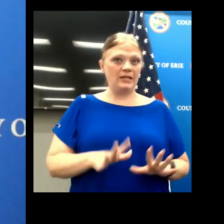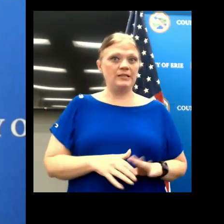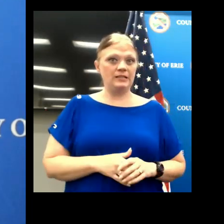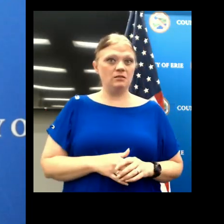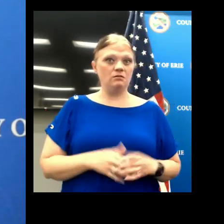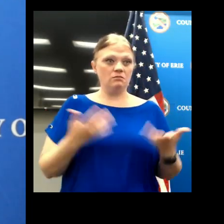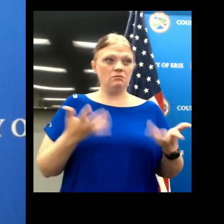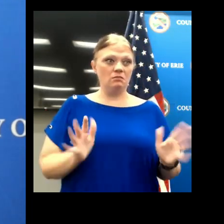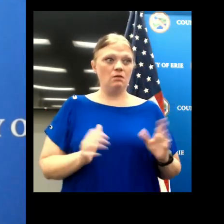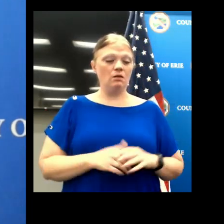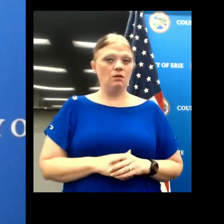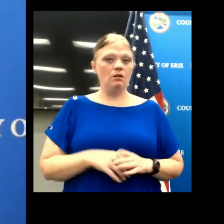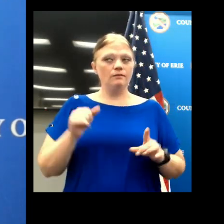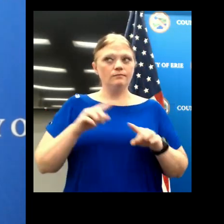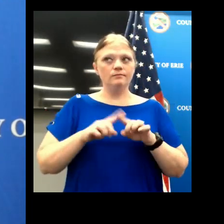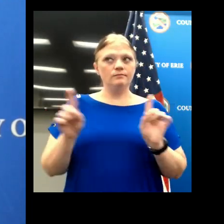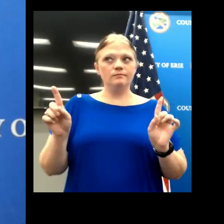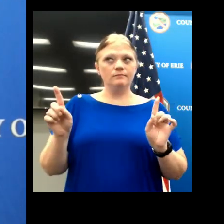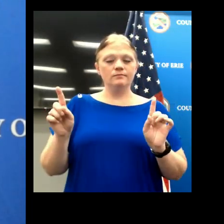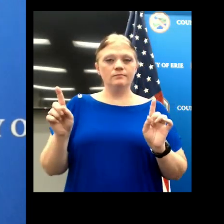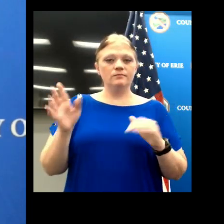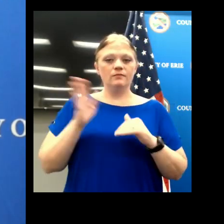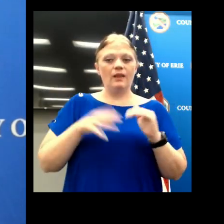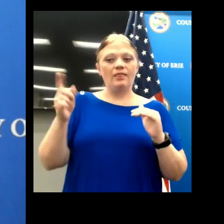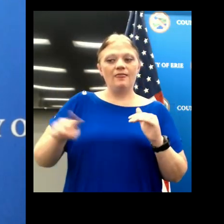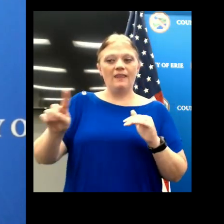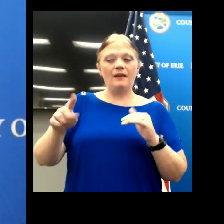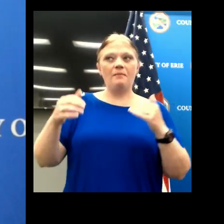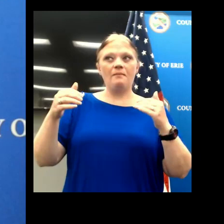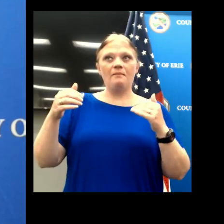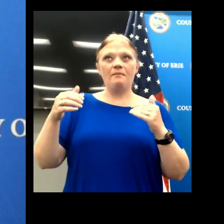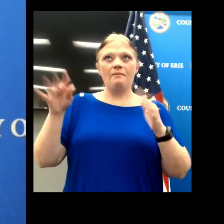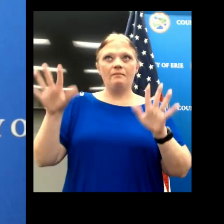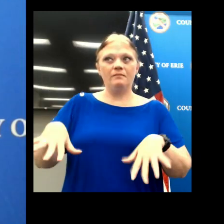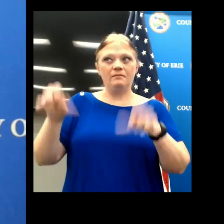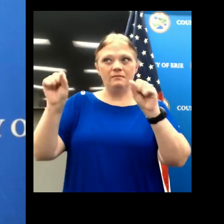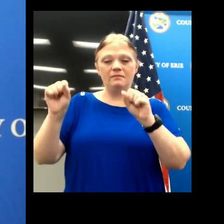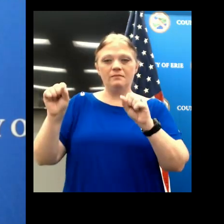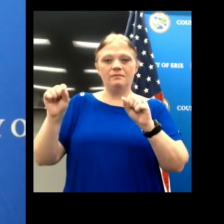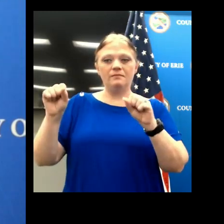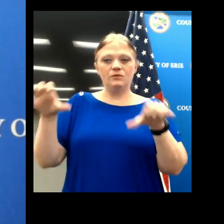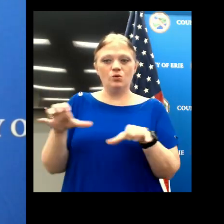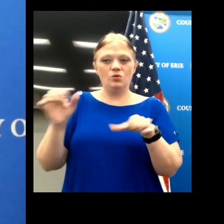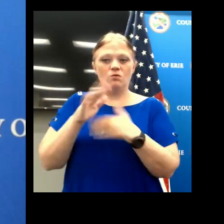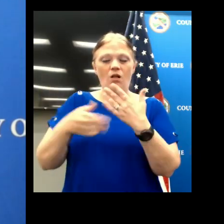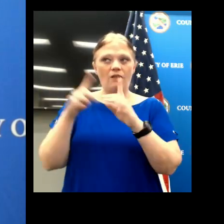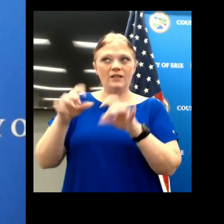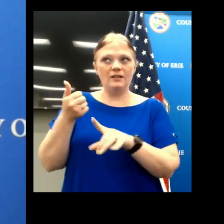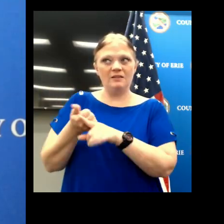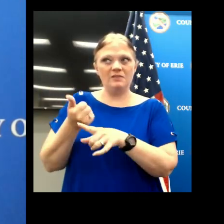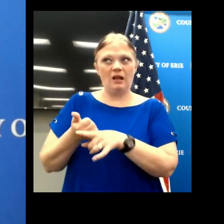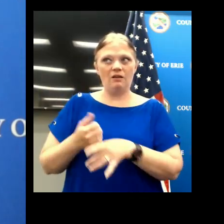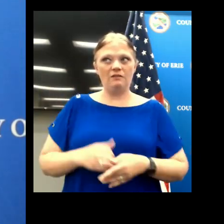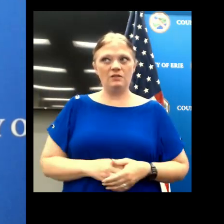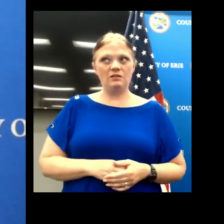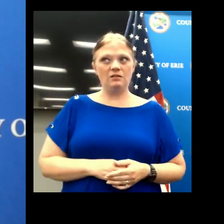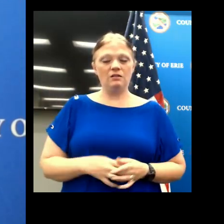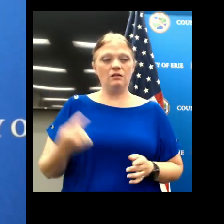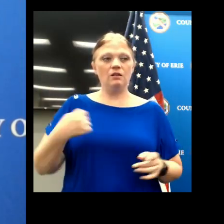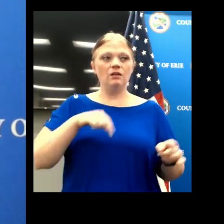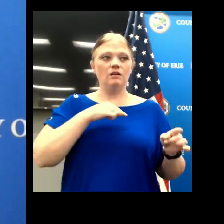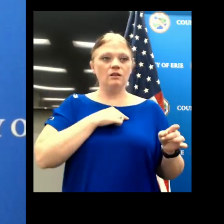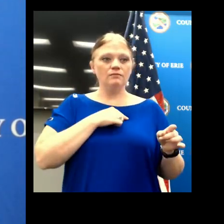So that's different than them actually having to perform all the tests themselves. So we are going to